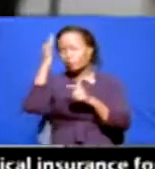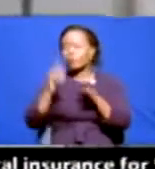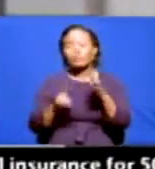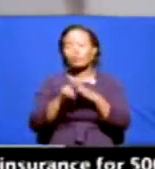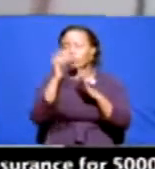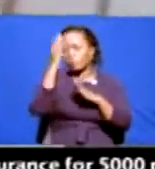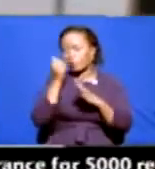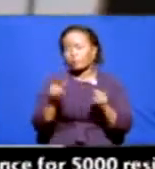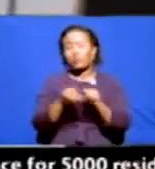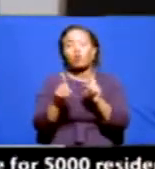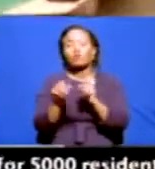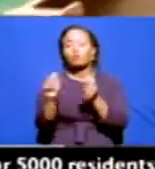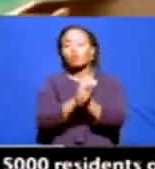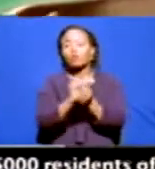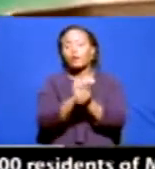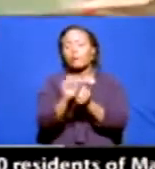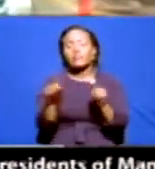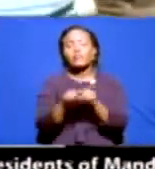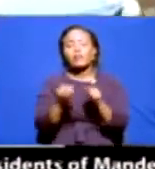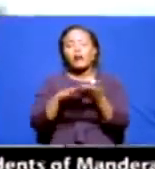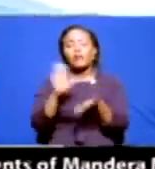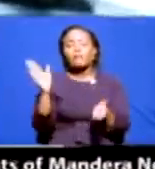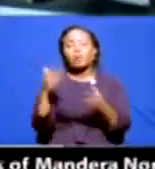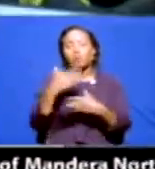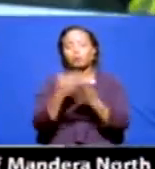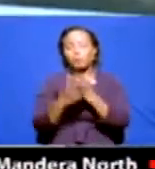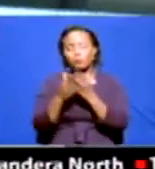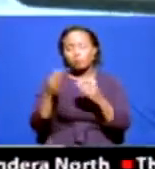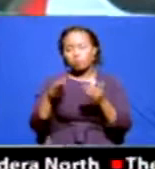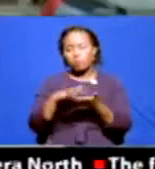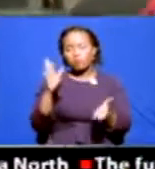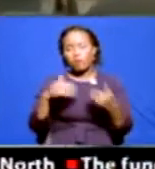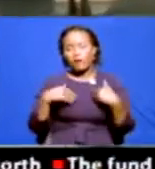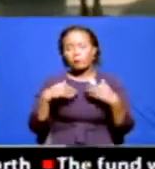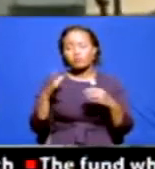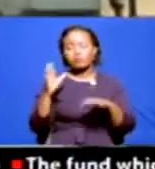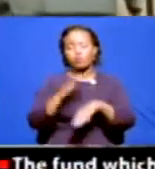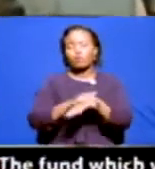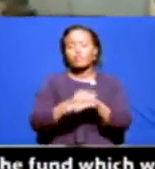as a manual system for moving containers on and off vessels has been adopted temporarily. Really.